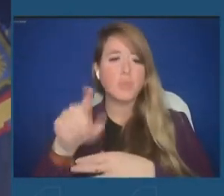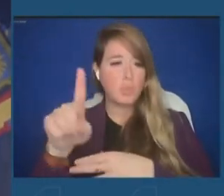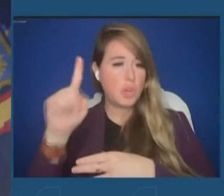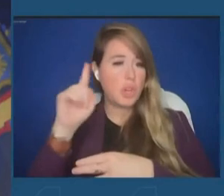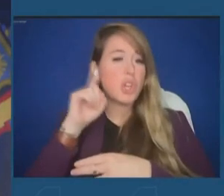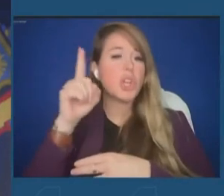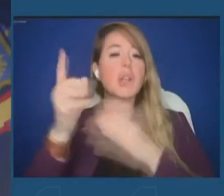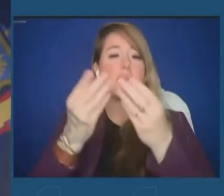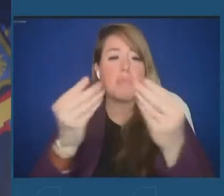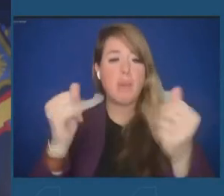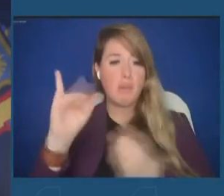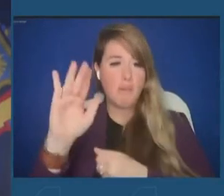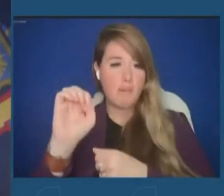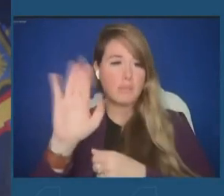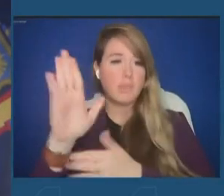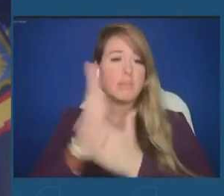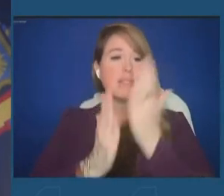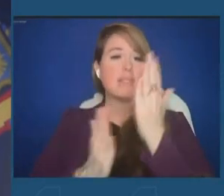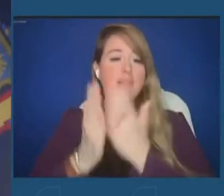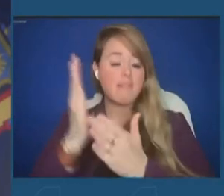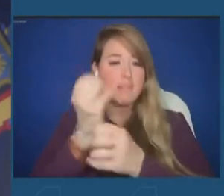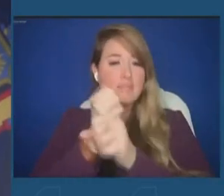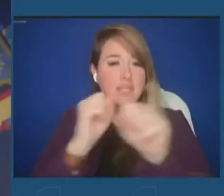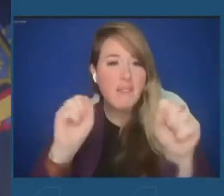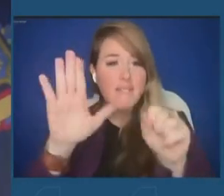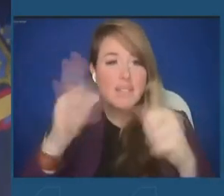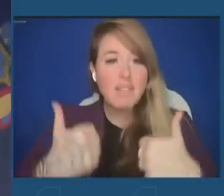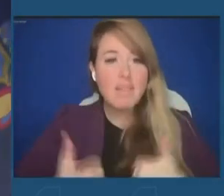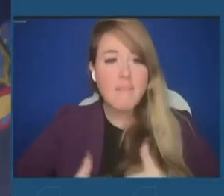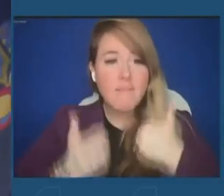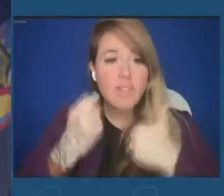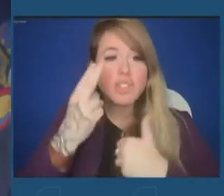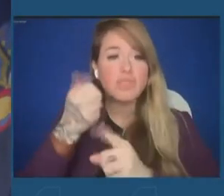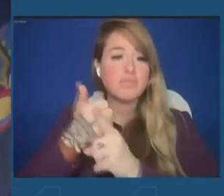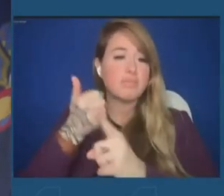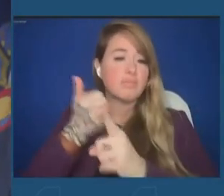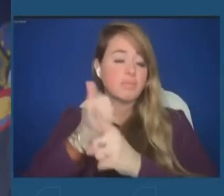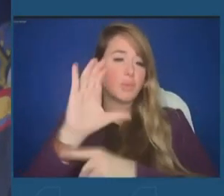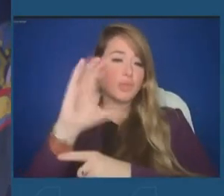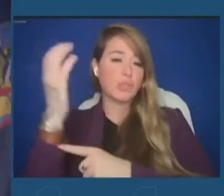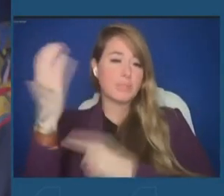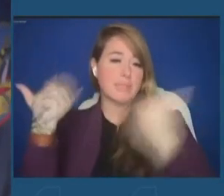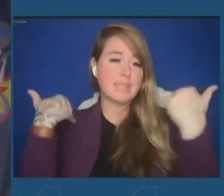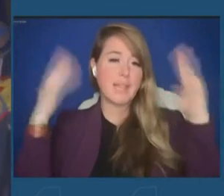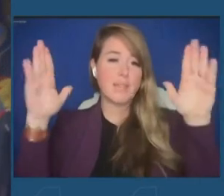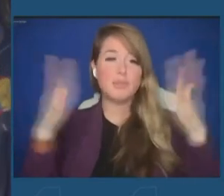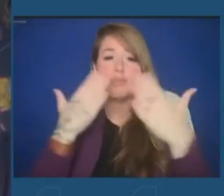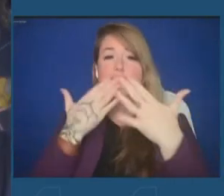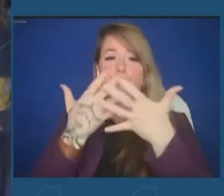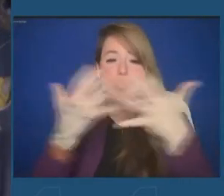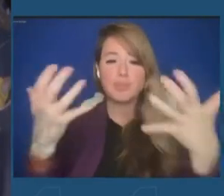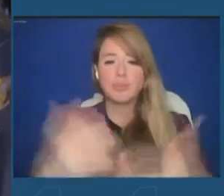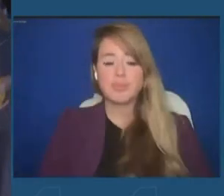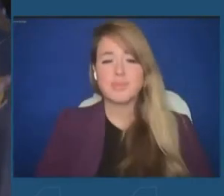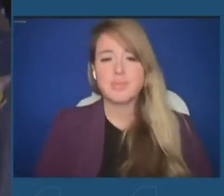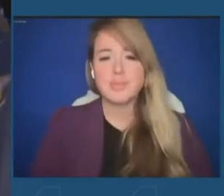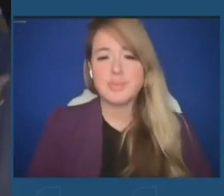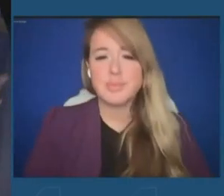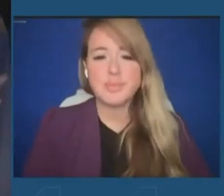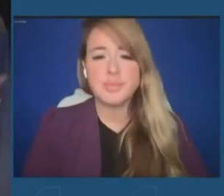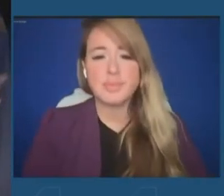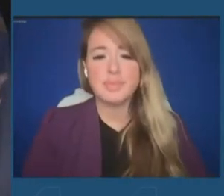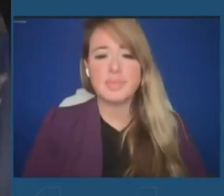ice off his hands, saving his life. She's a Christmas angel. Shakira, thank you so much.